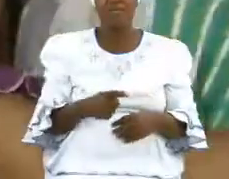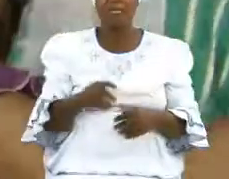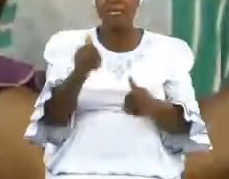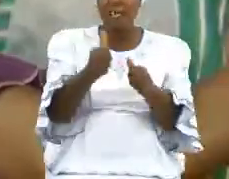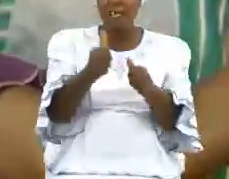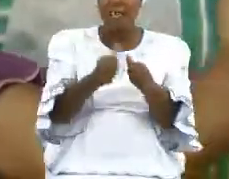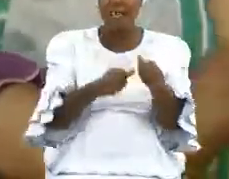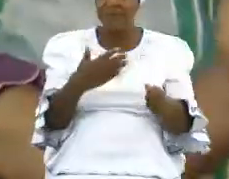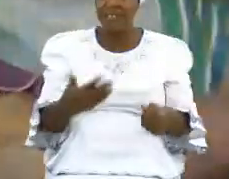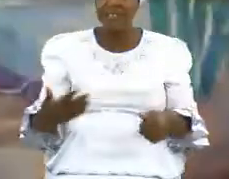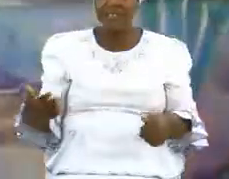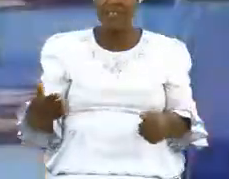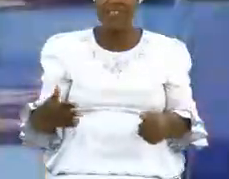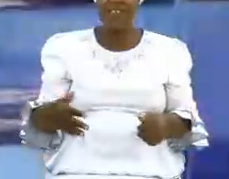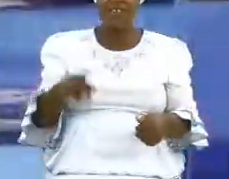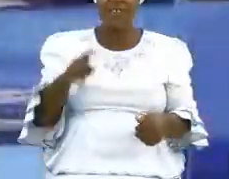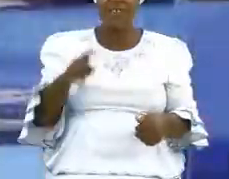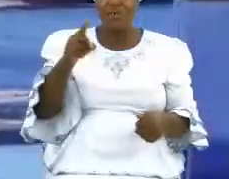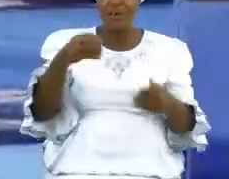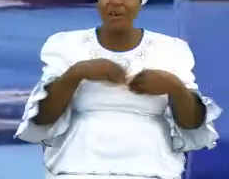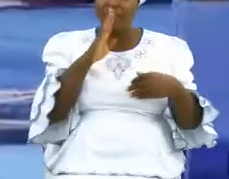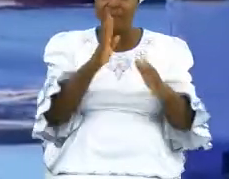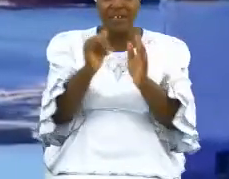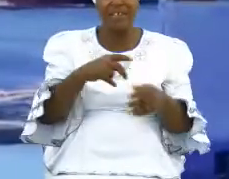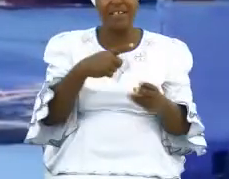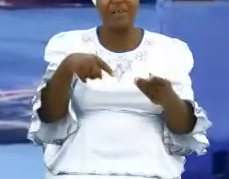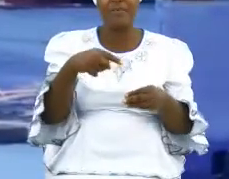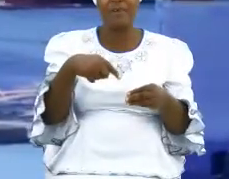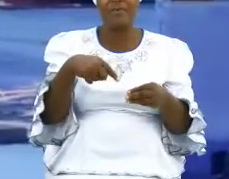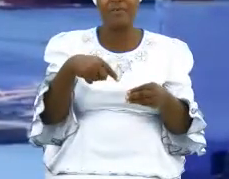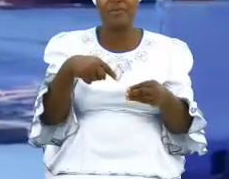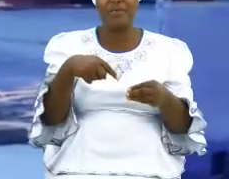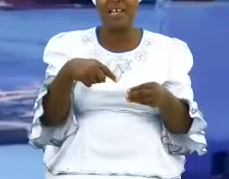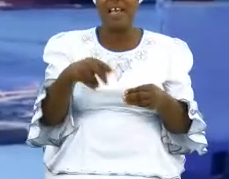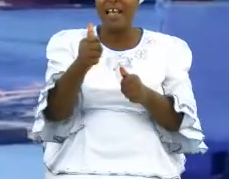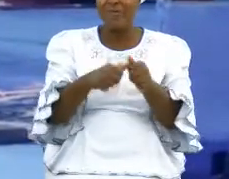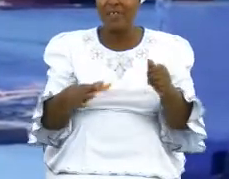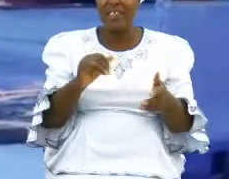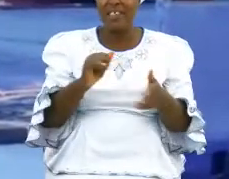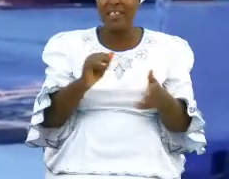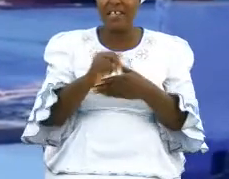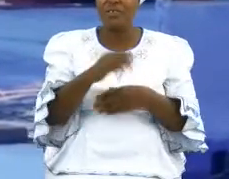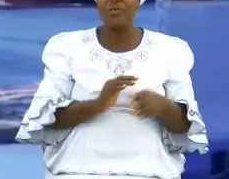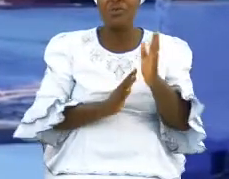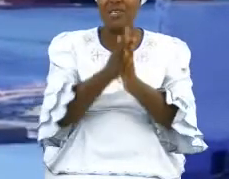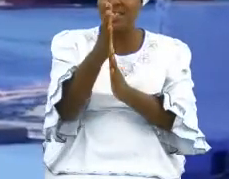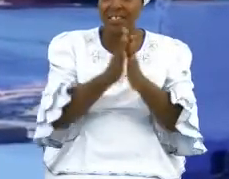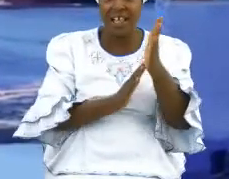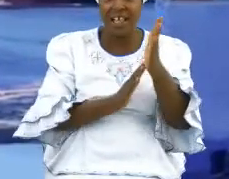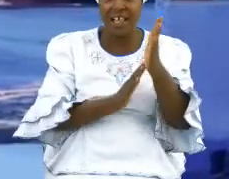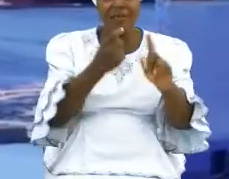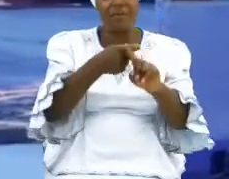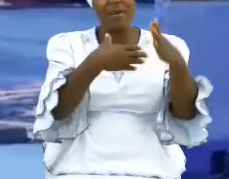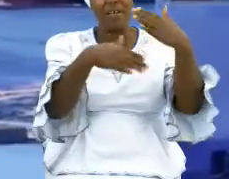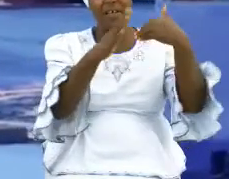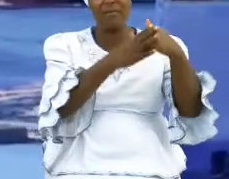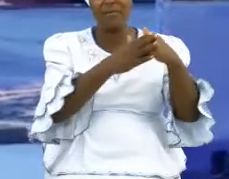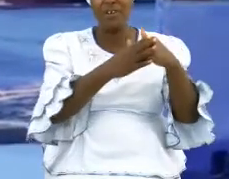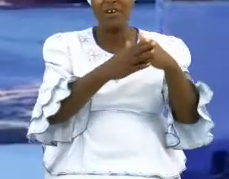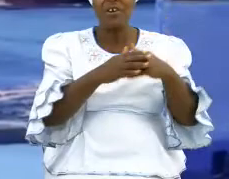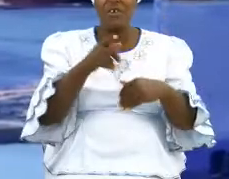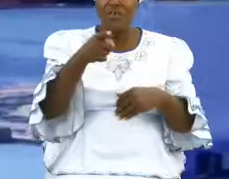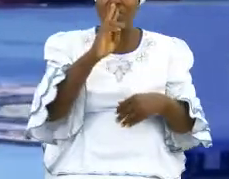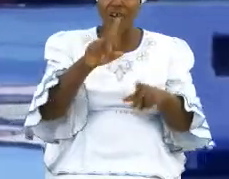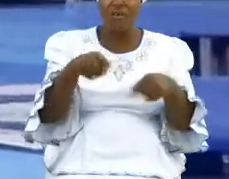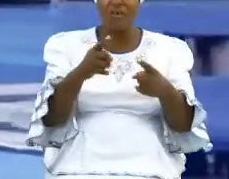Everything you have been praying about. Everything you desire from heaven, you're going to